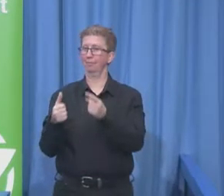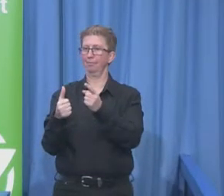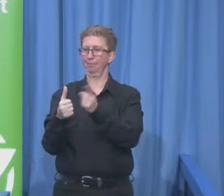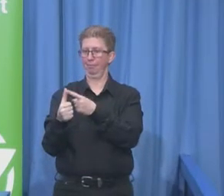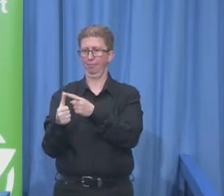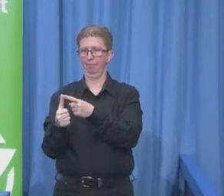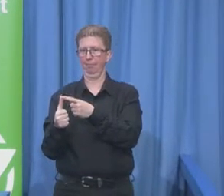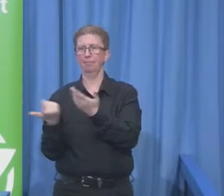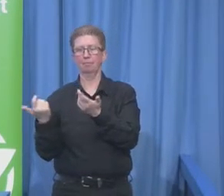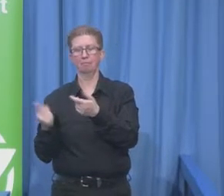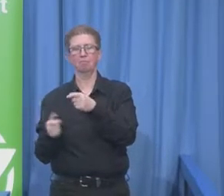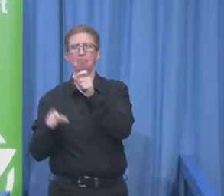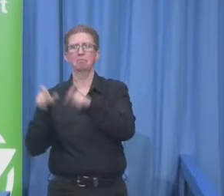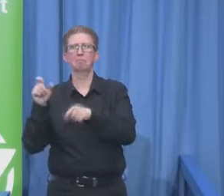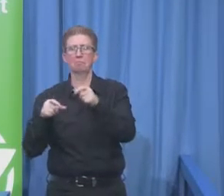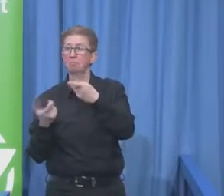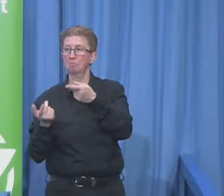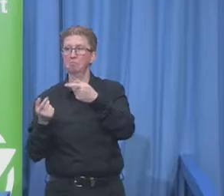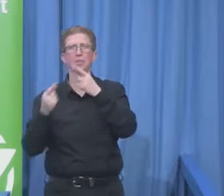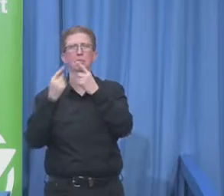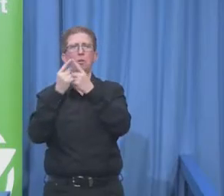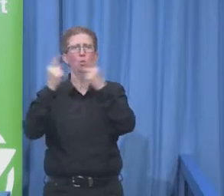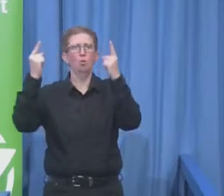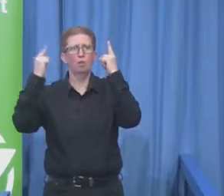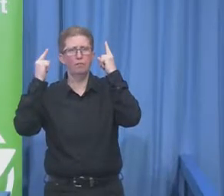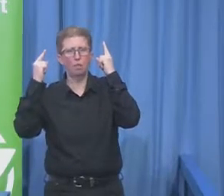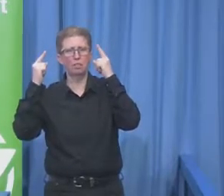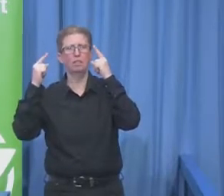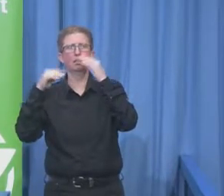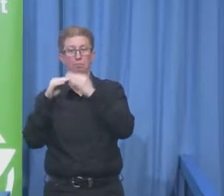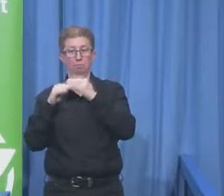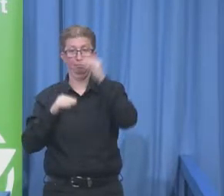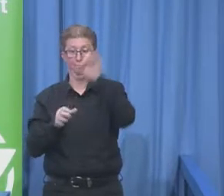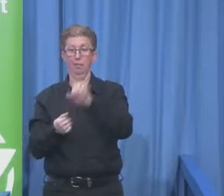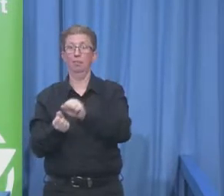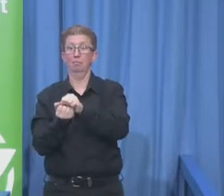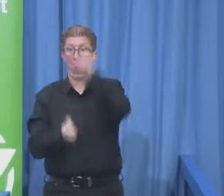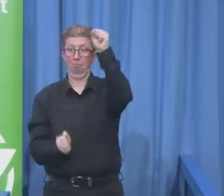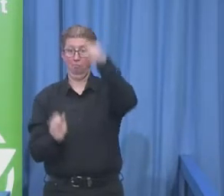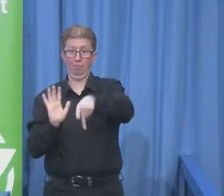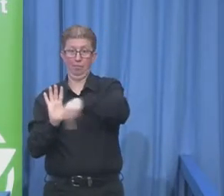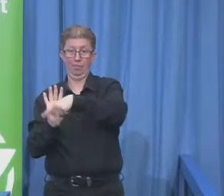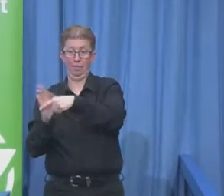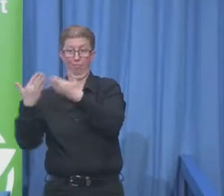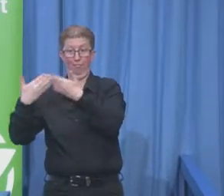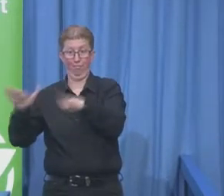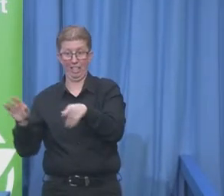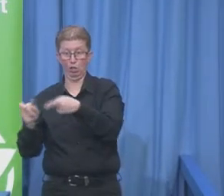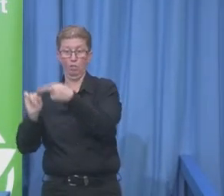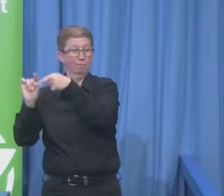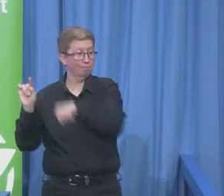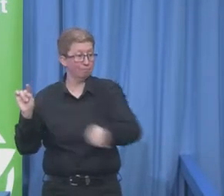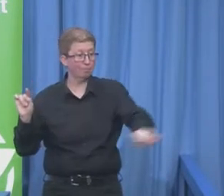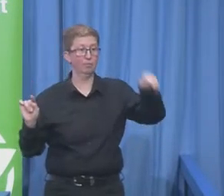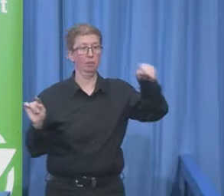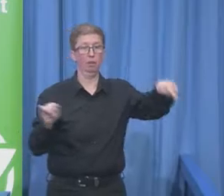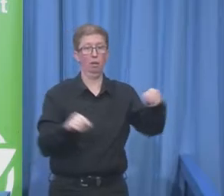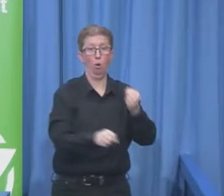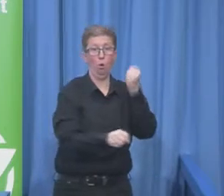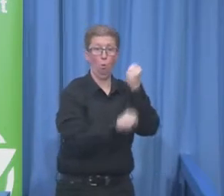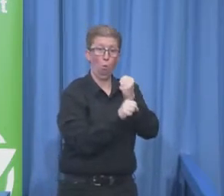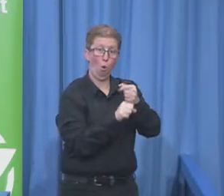the job market to the vocational training centers. Because you need to know what is changing in the world. The world is